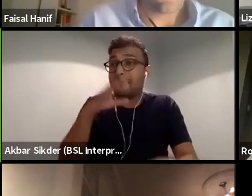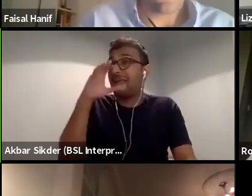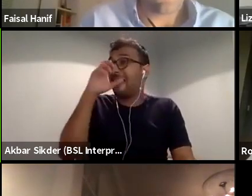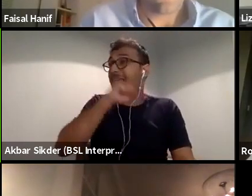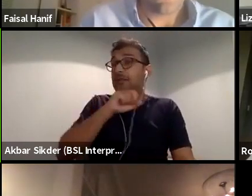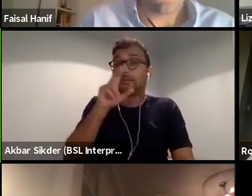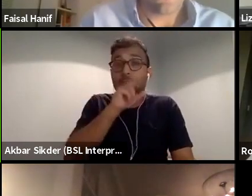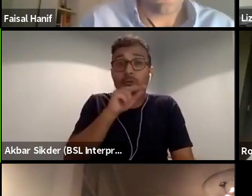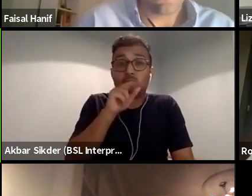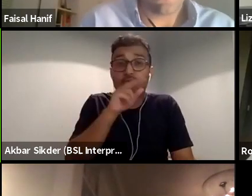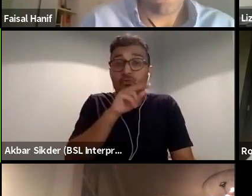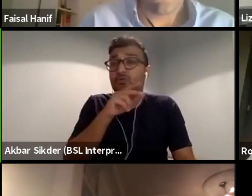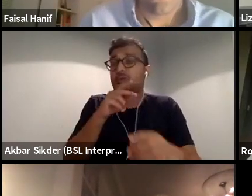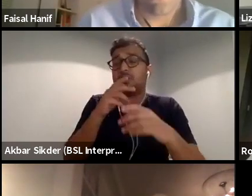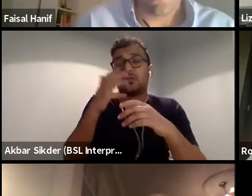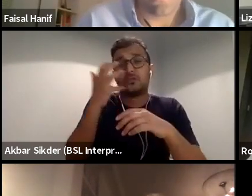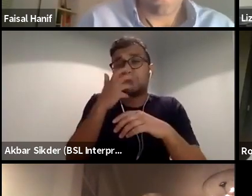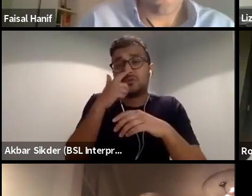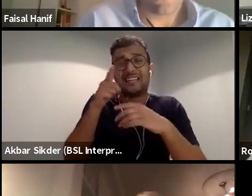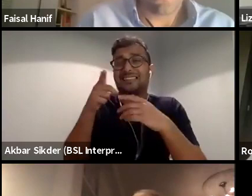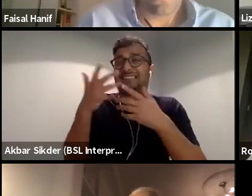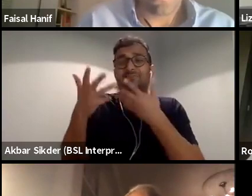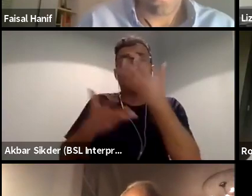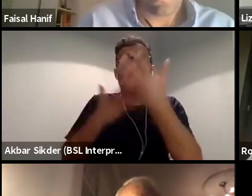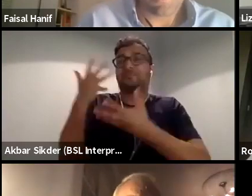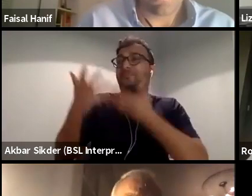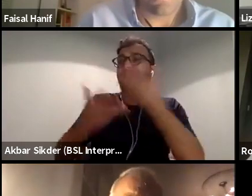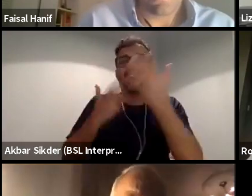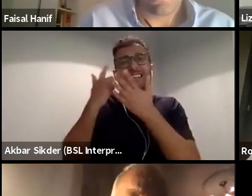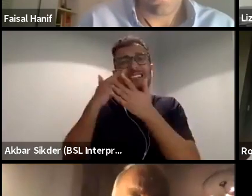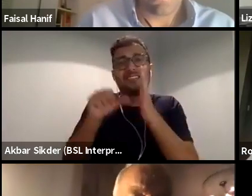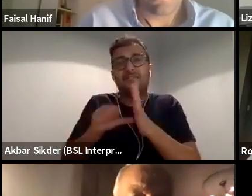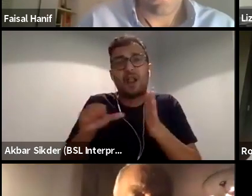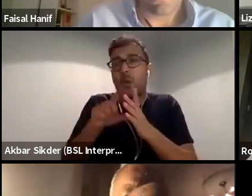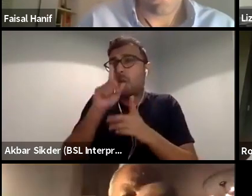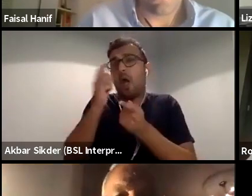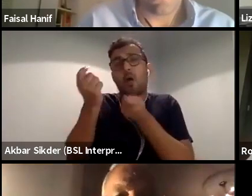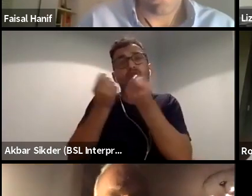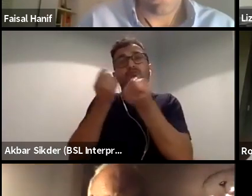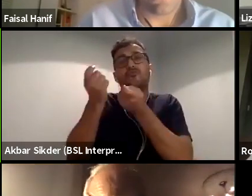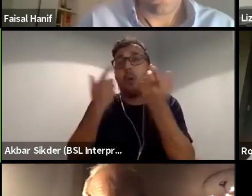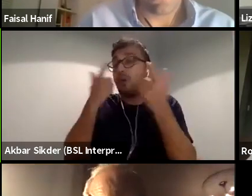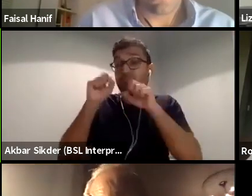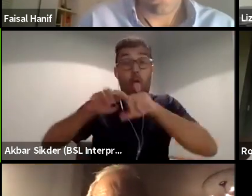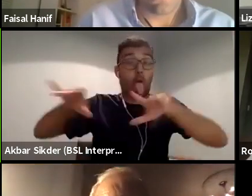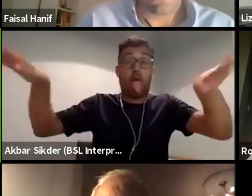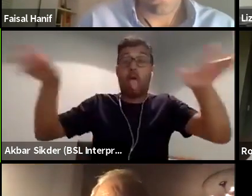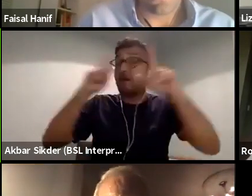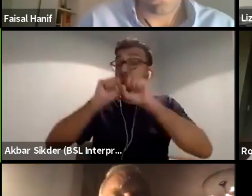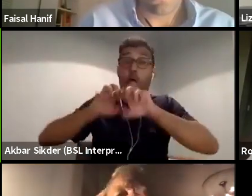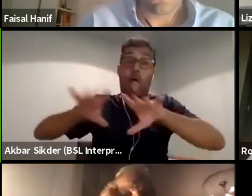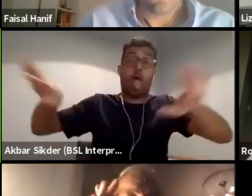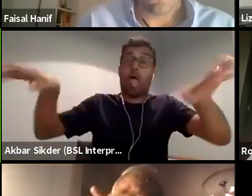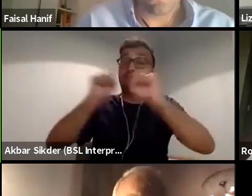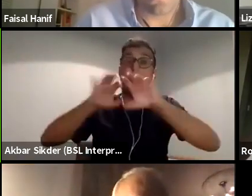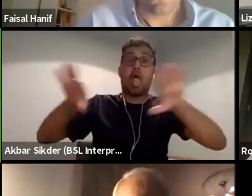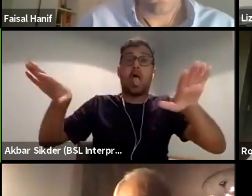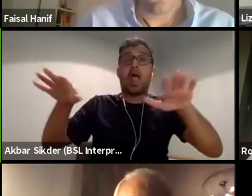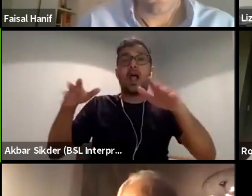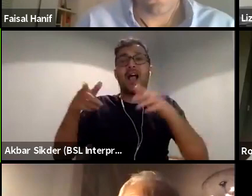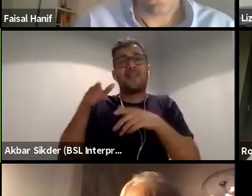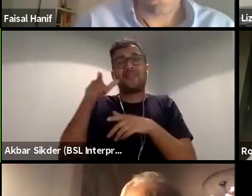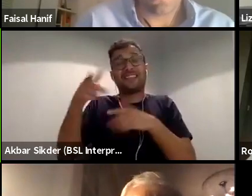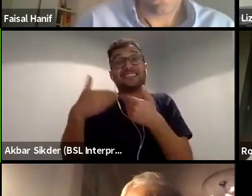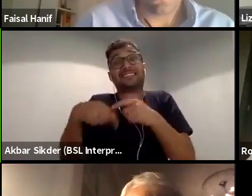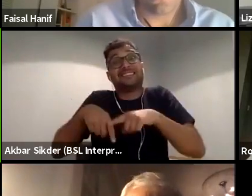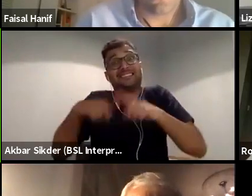we do about this new media, the online media, in addition to the more traditional mainstream media,